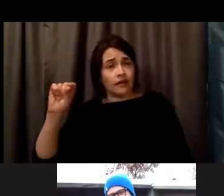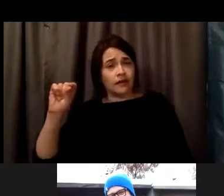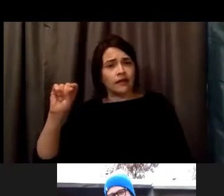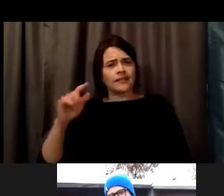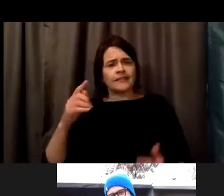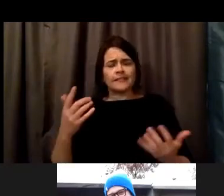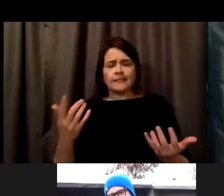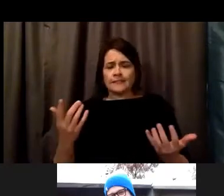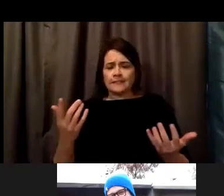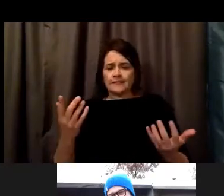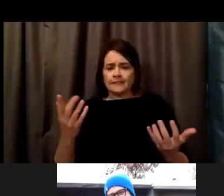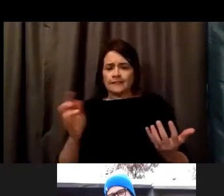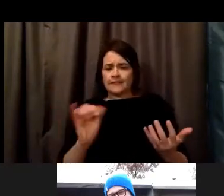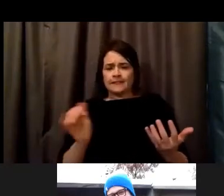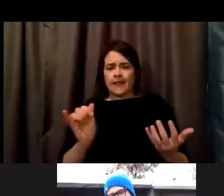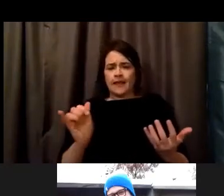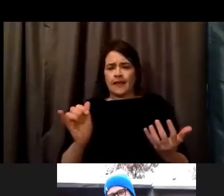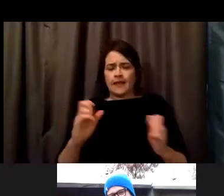clash of